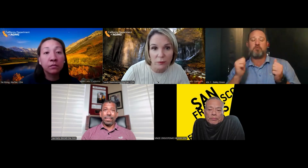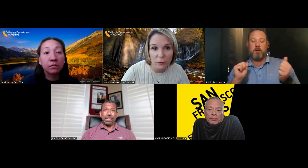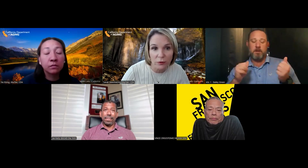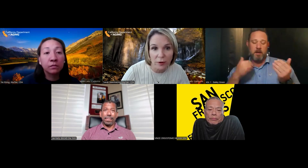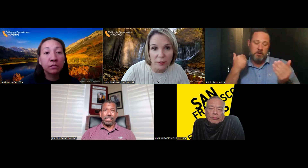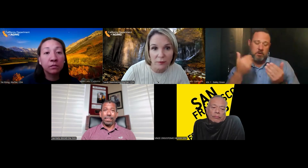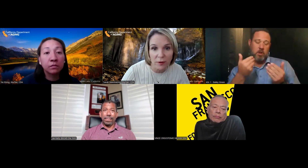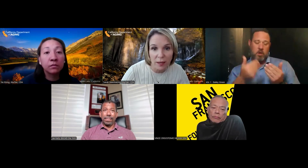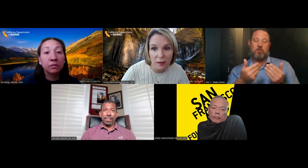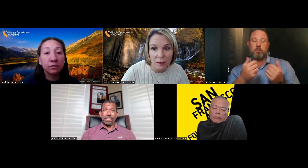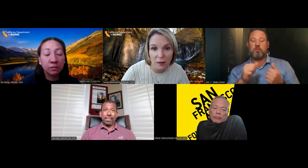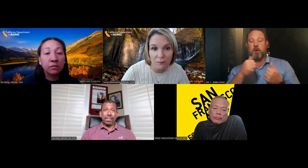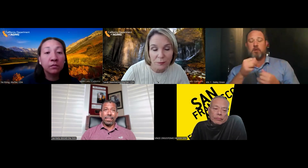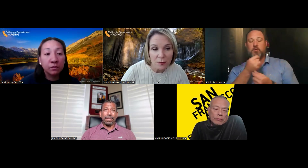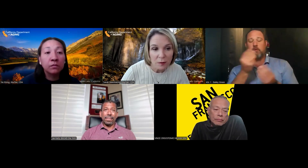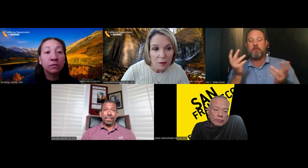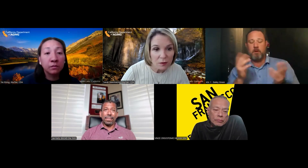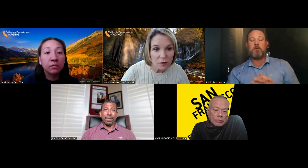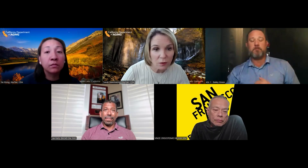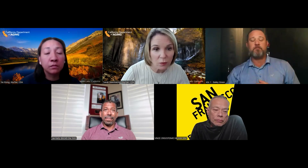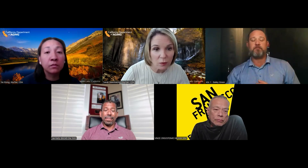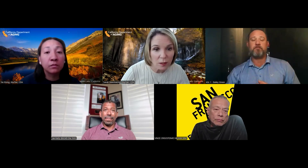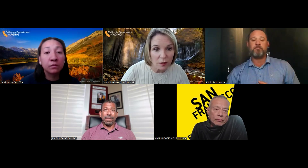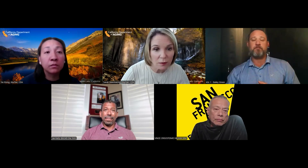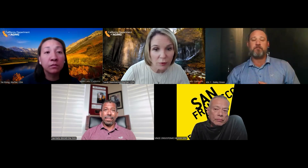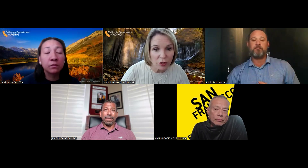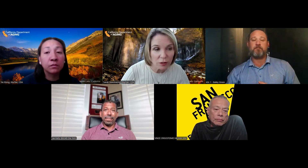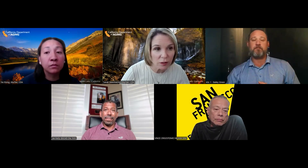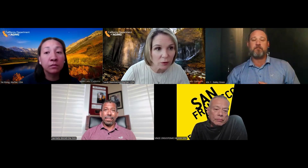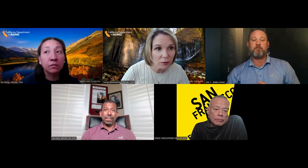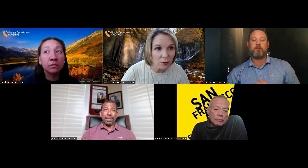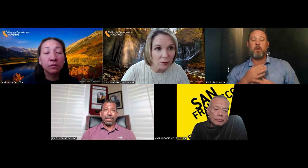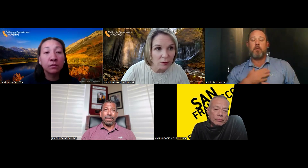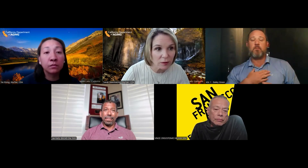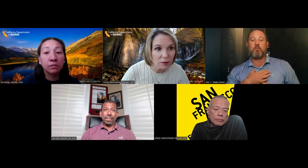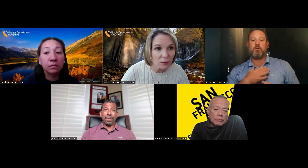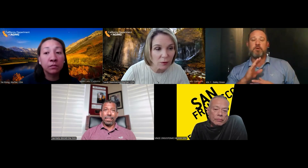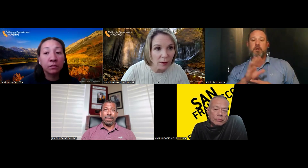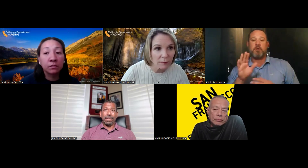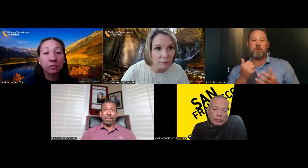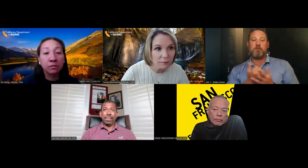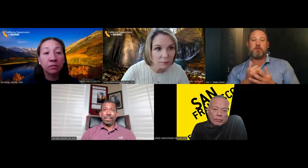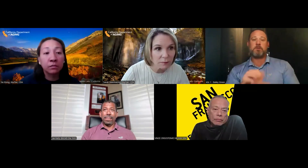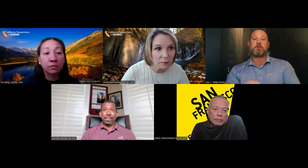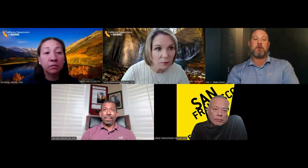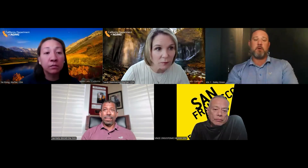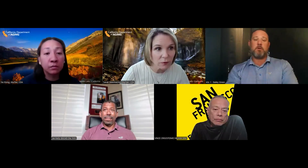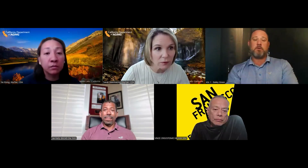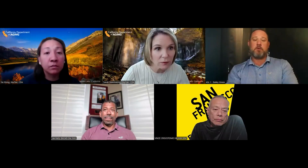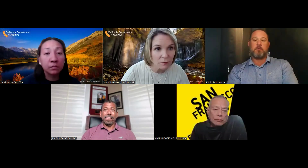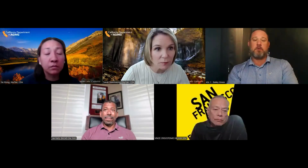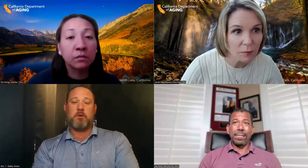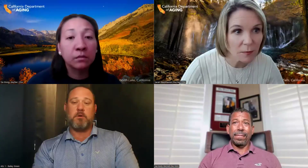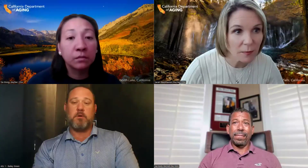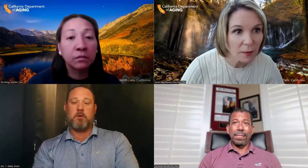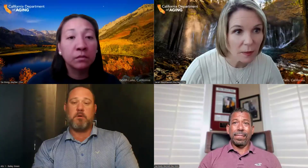what we're trying to convey. So appreciate your assistance with that.